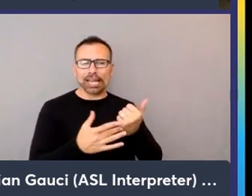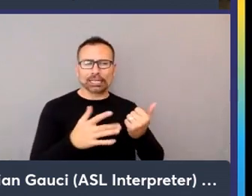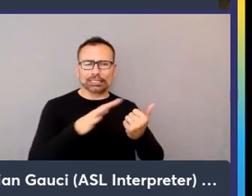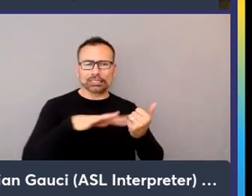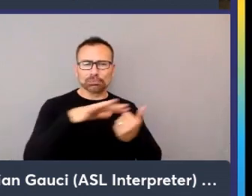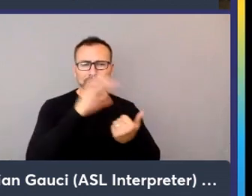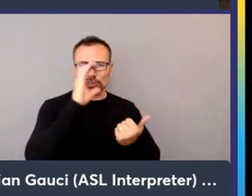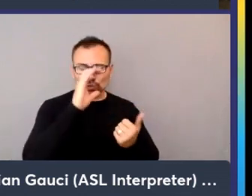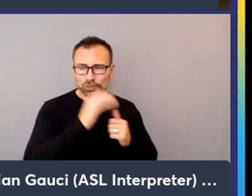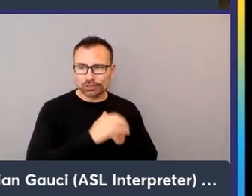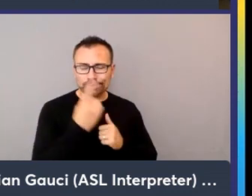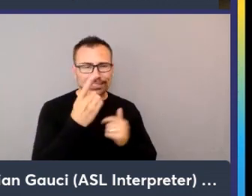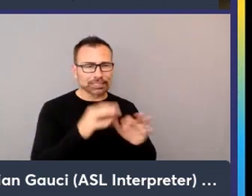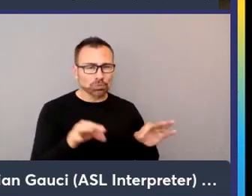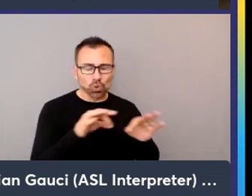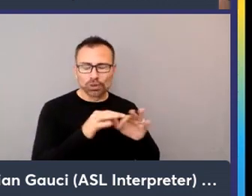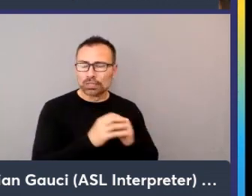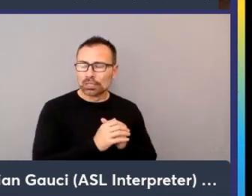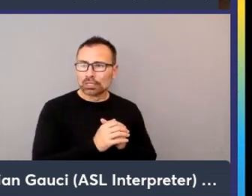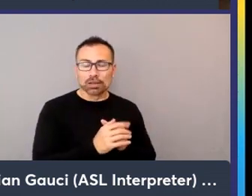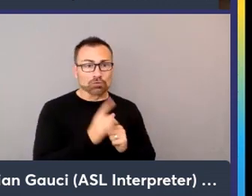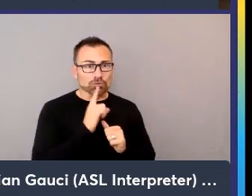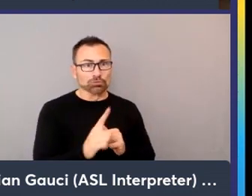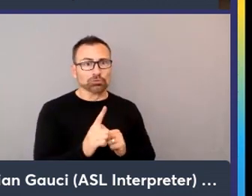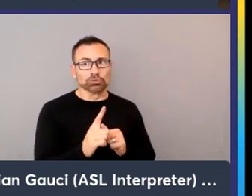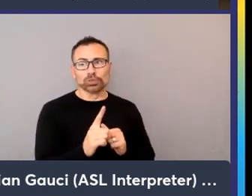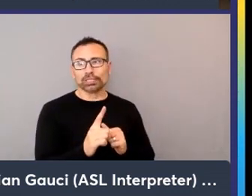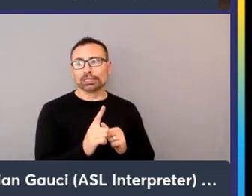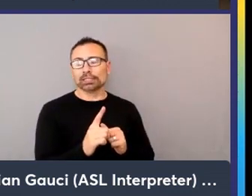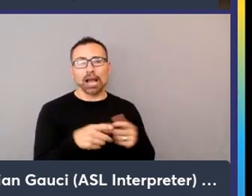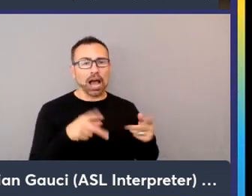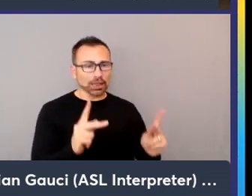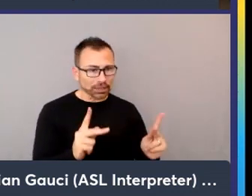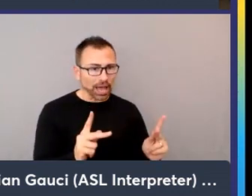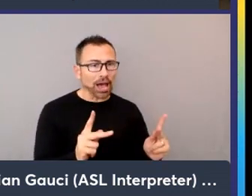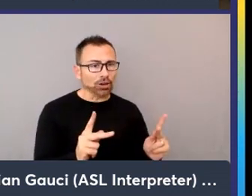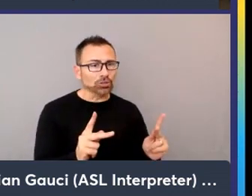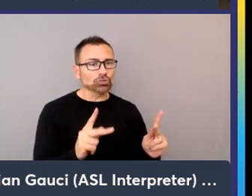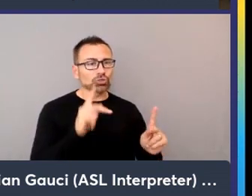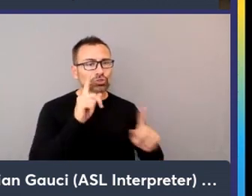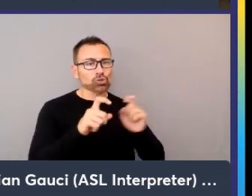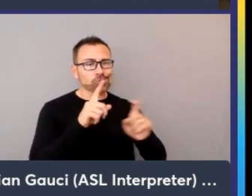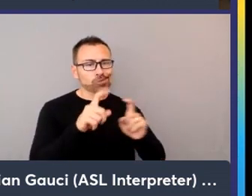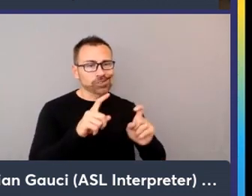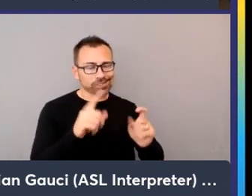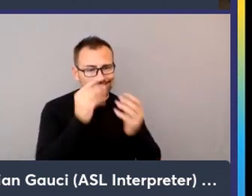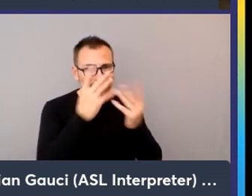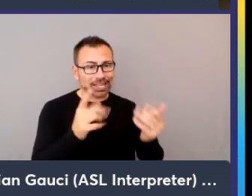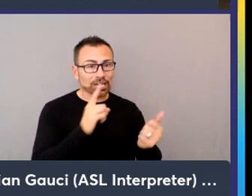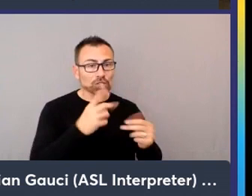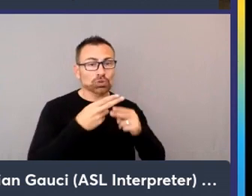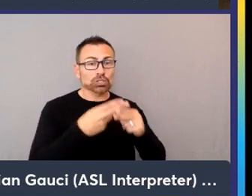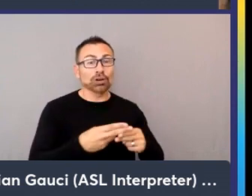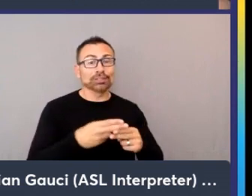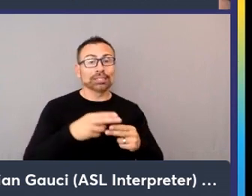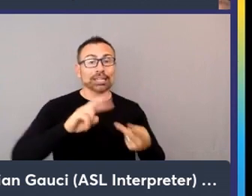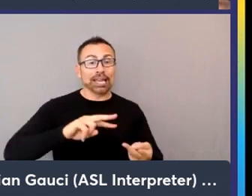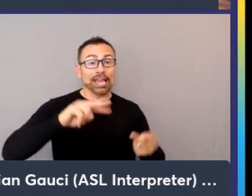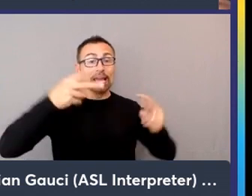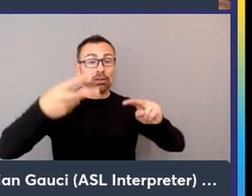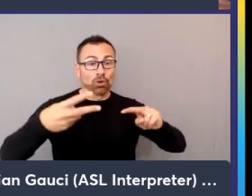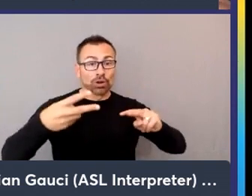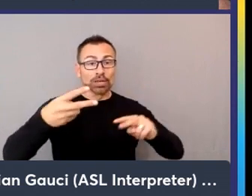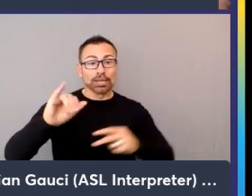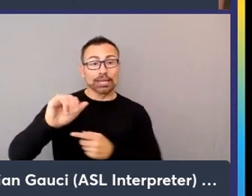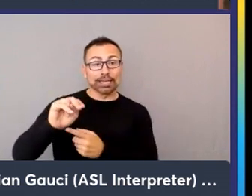when you were, the really important thing that opens the door to being able to query the data is what's called an inverted index. So it takes in